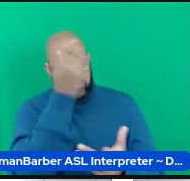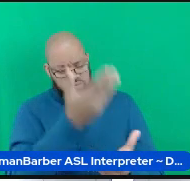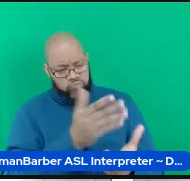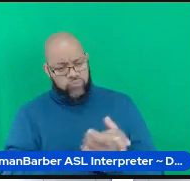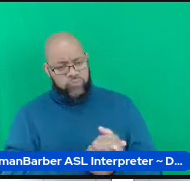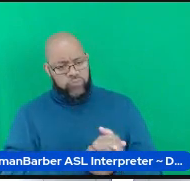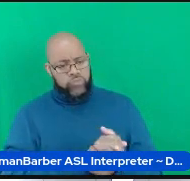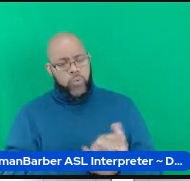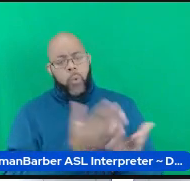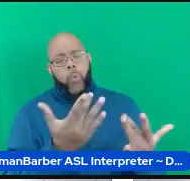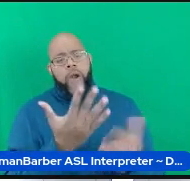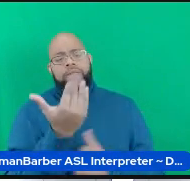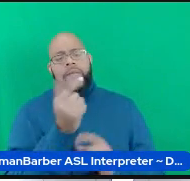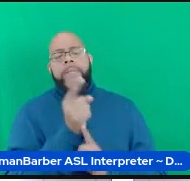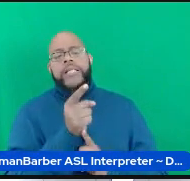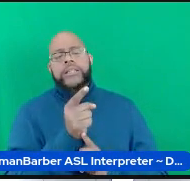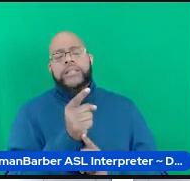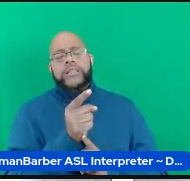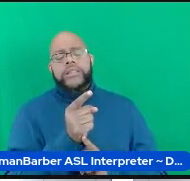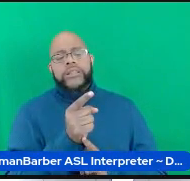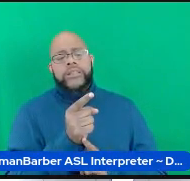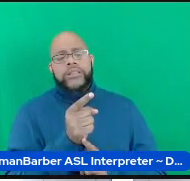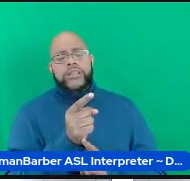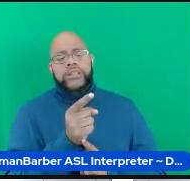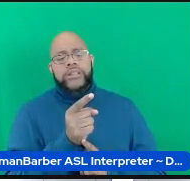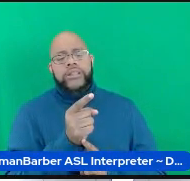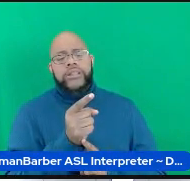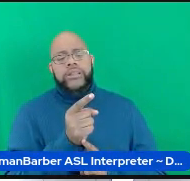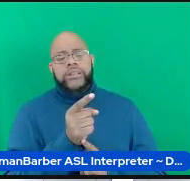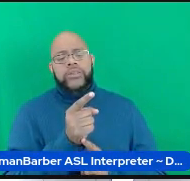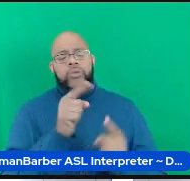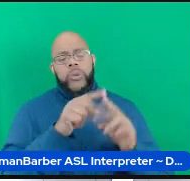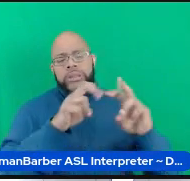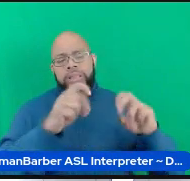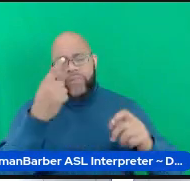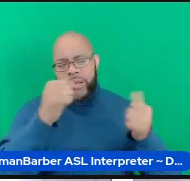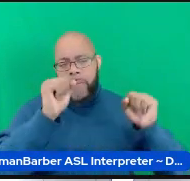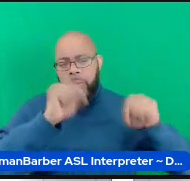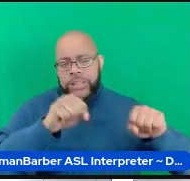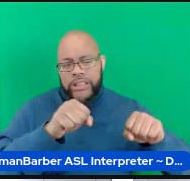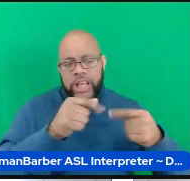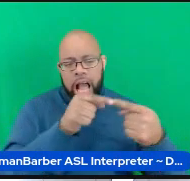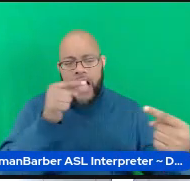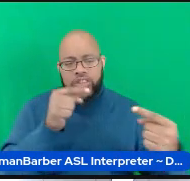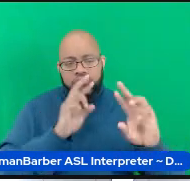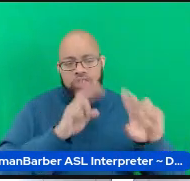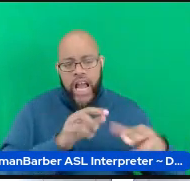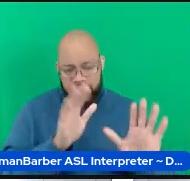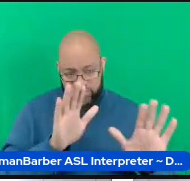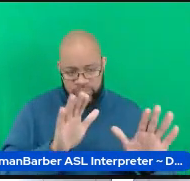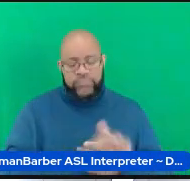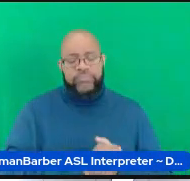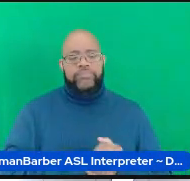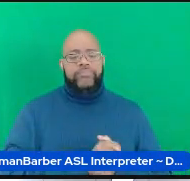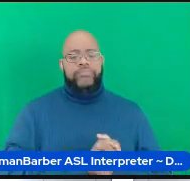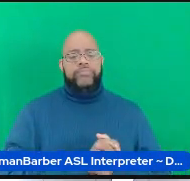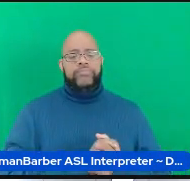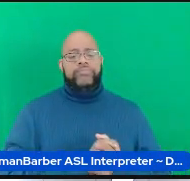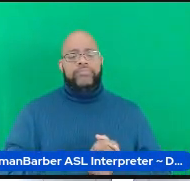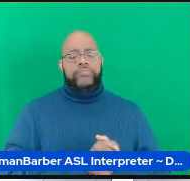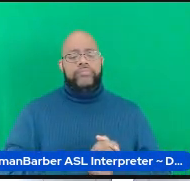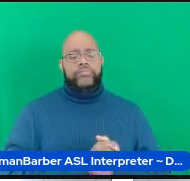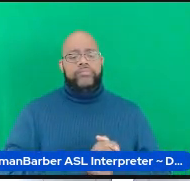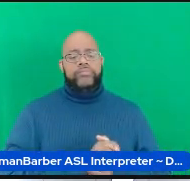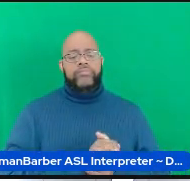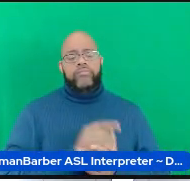to wait for 15 minutes to assess for any potential allergic reaction, right? I